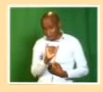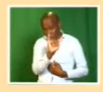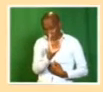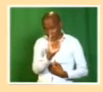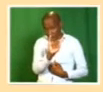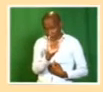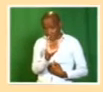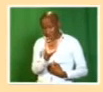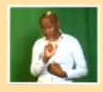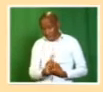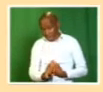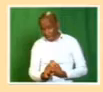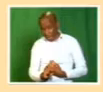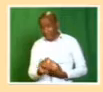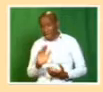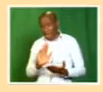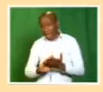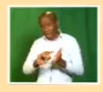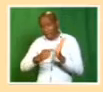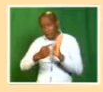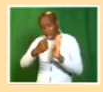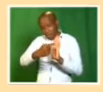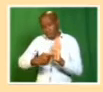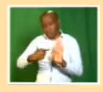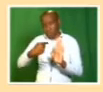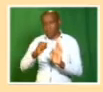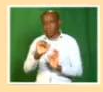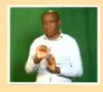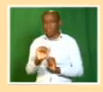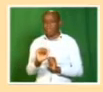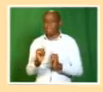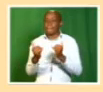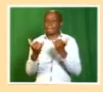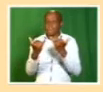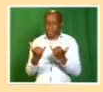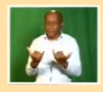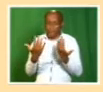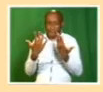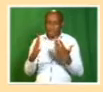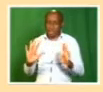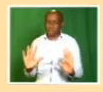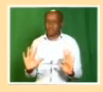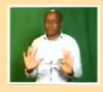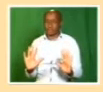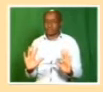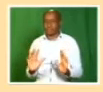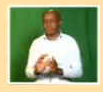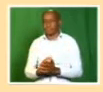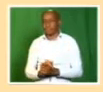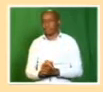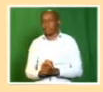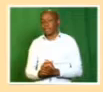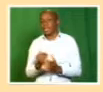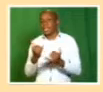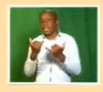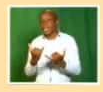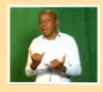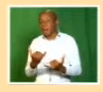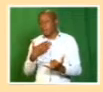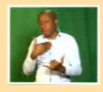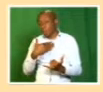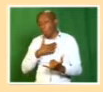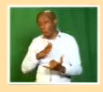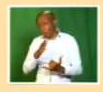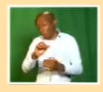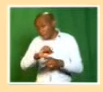y-intercept, x-intercept, and here is the turning point. So you are done, learners. So I want you to practice. Of